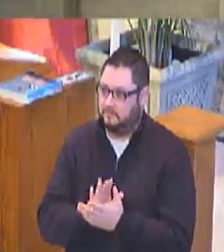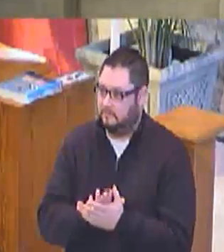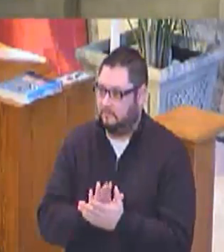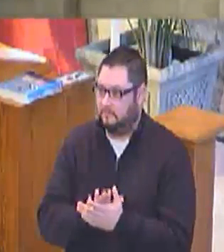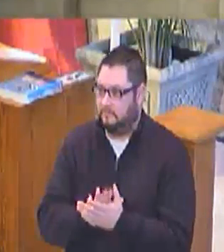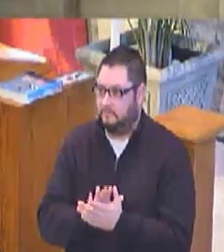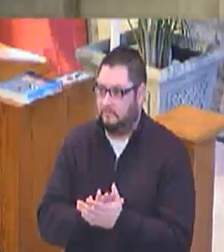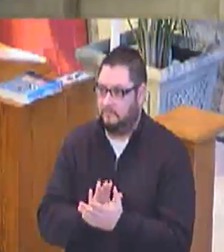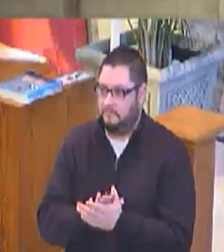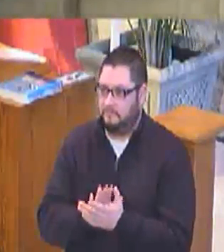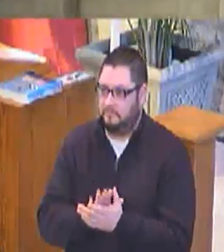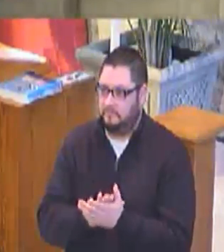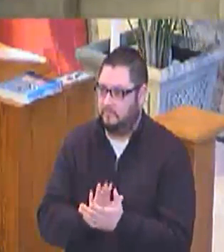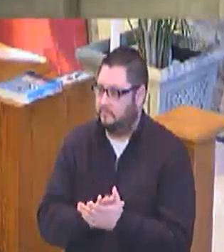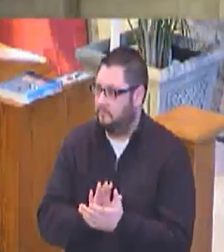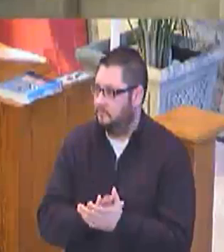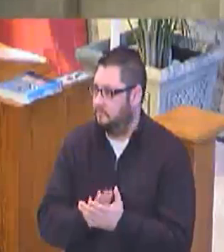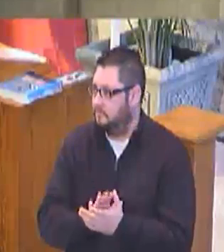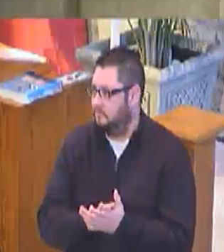Courage.